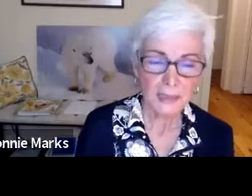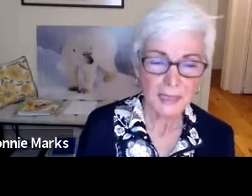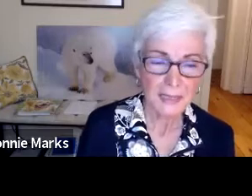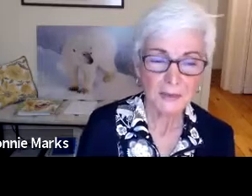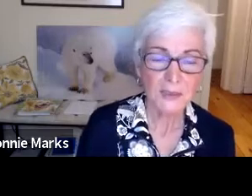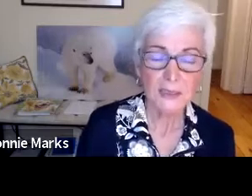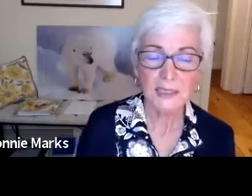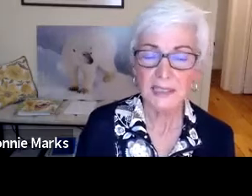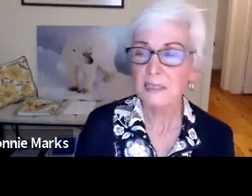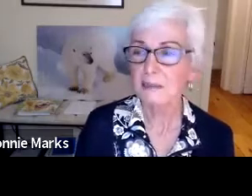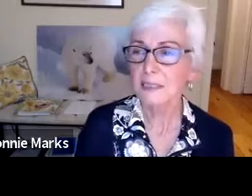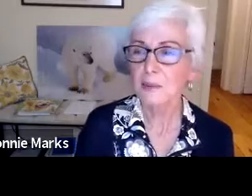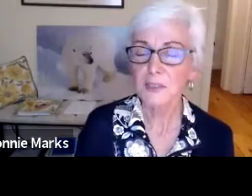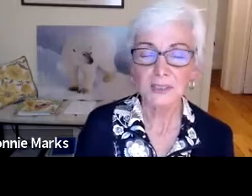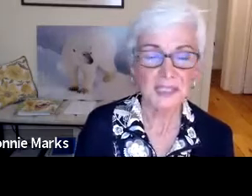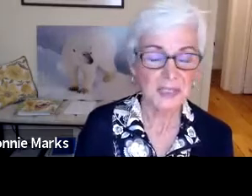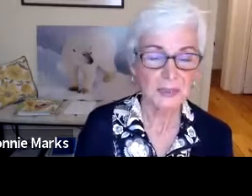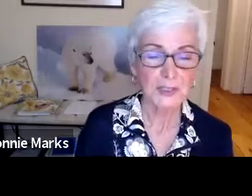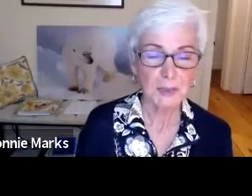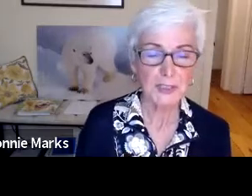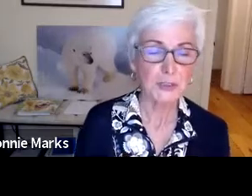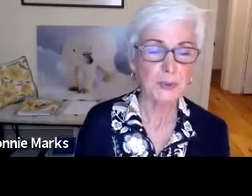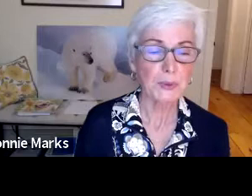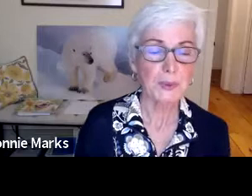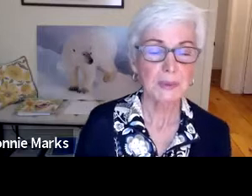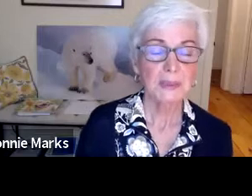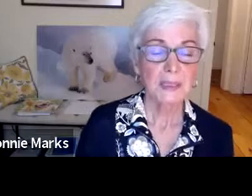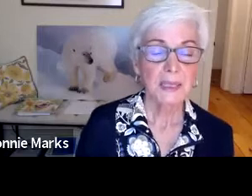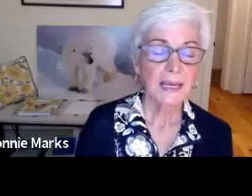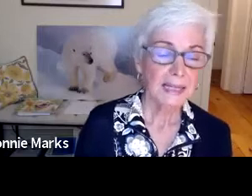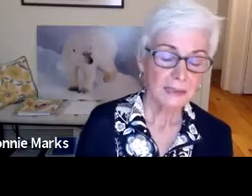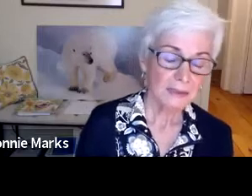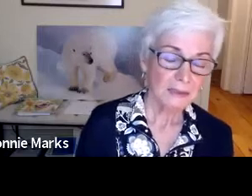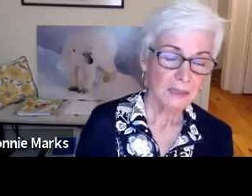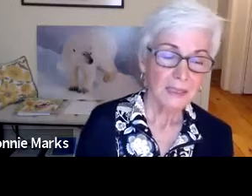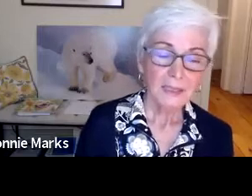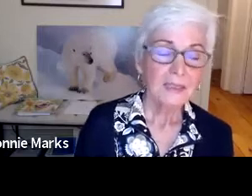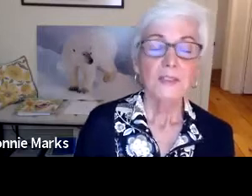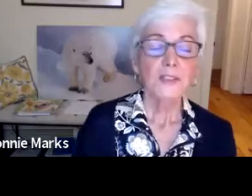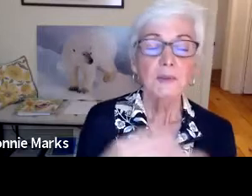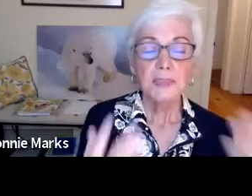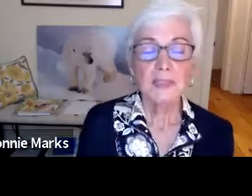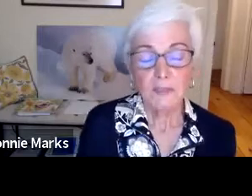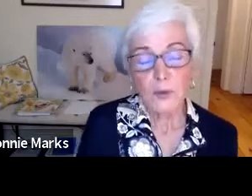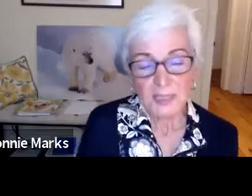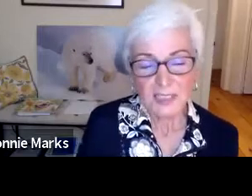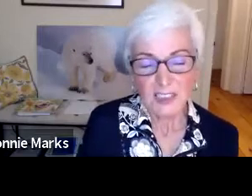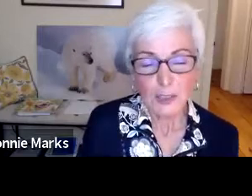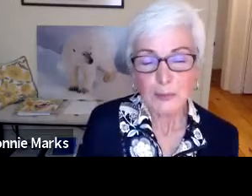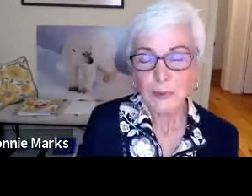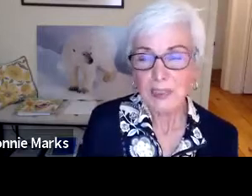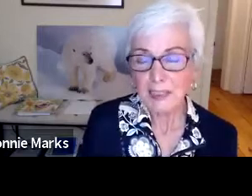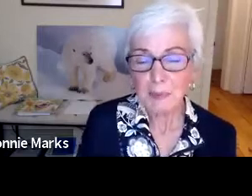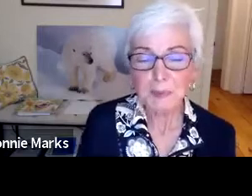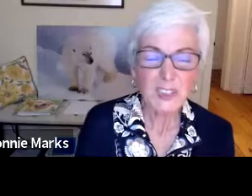fun class, cooking class, language class, learn something new. And of course, set an